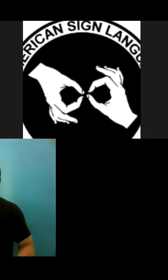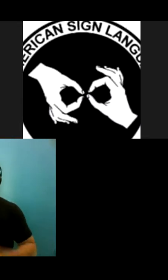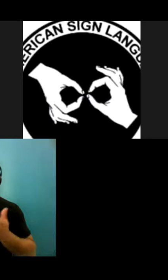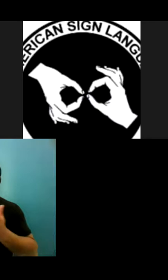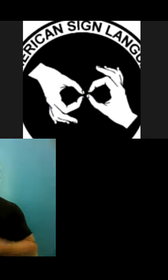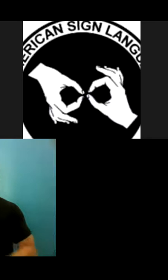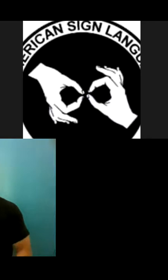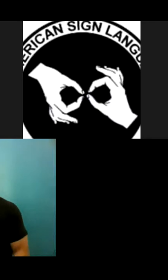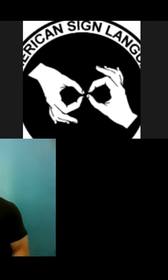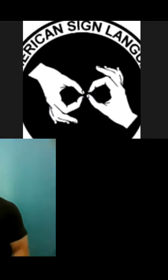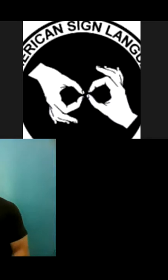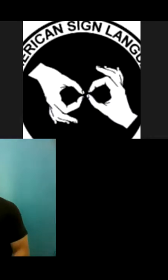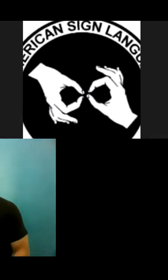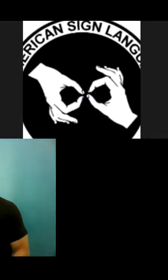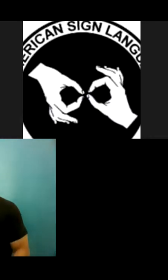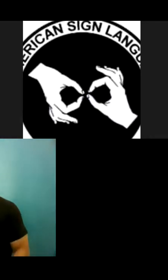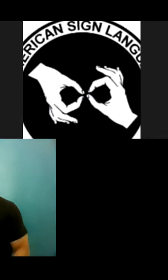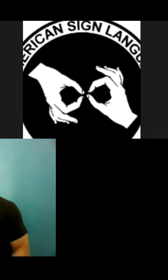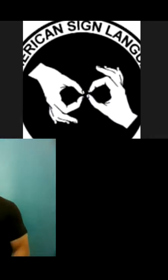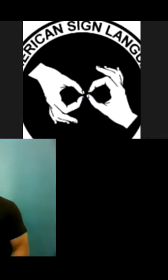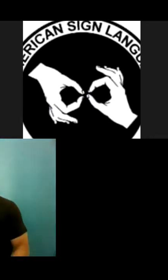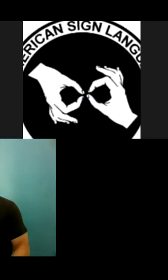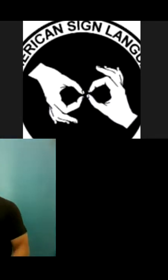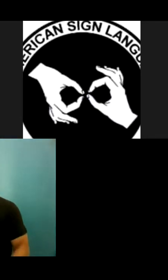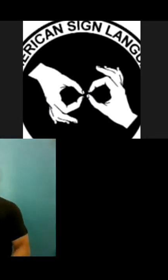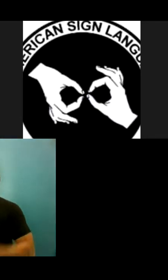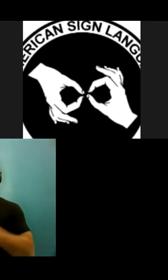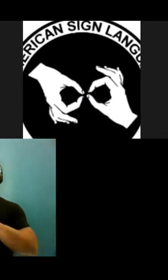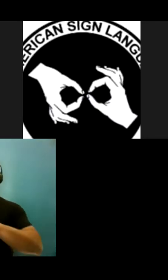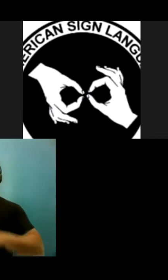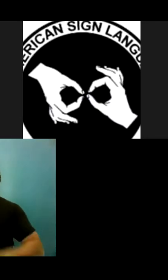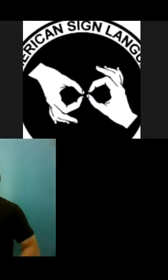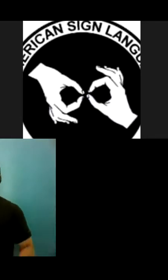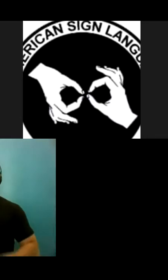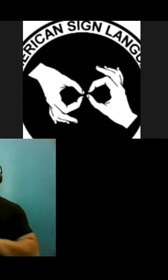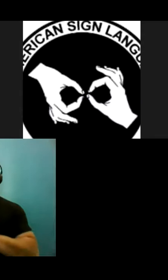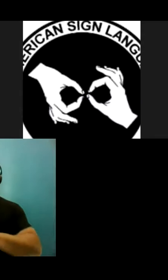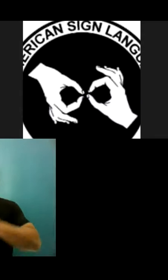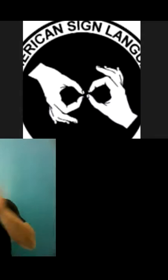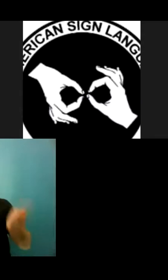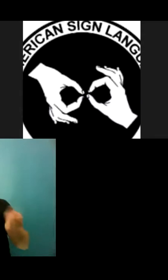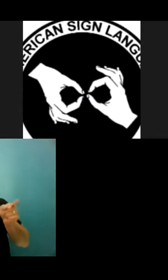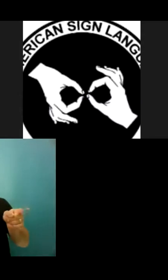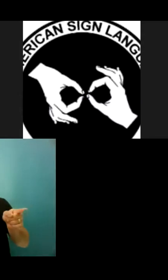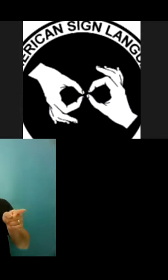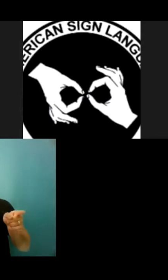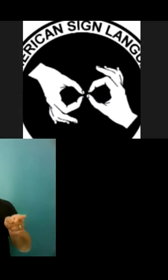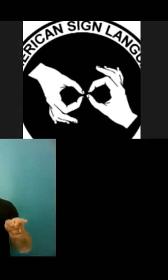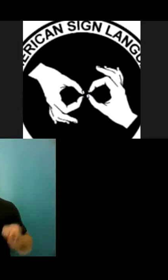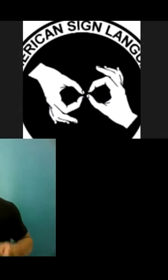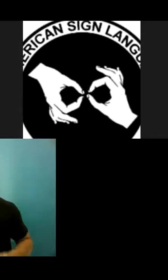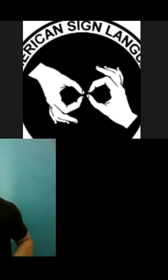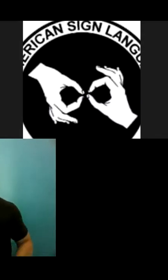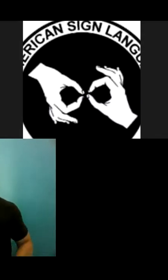slide. Okay, so on this one, my name's on this slide, but this is actually going to go over to Eden Rosales, who is